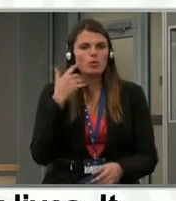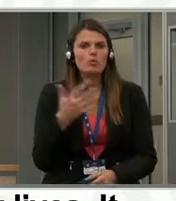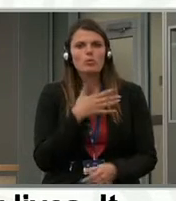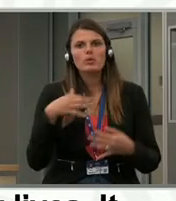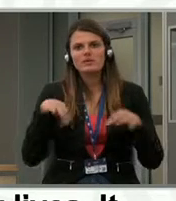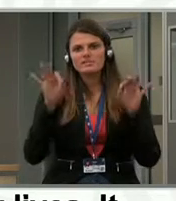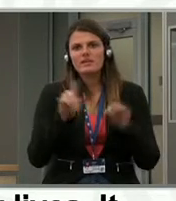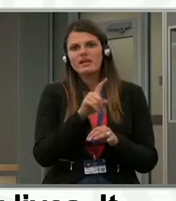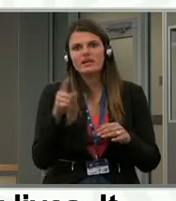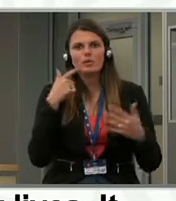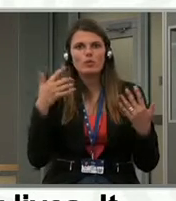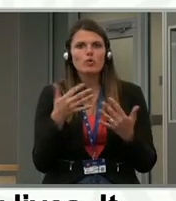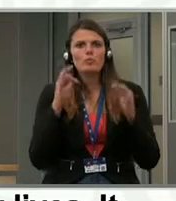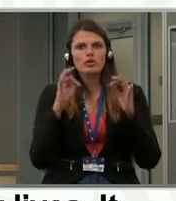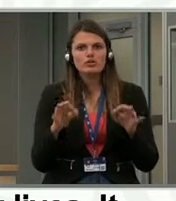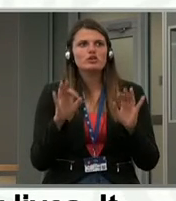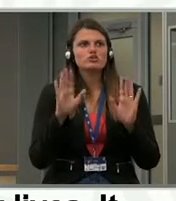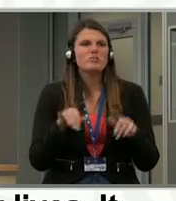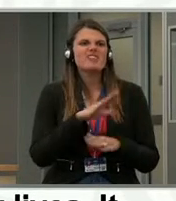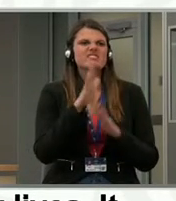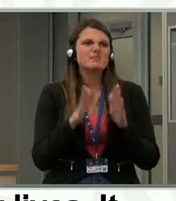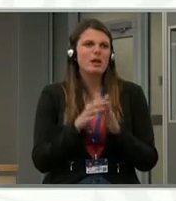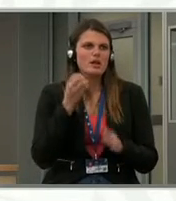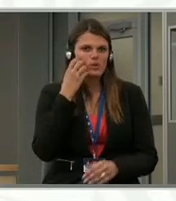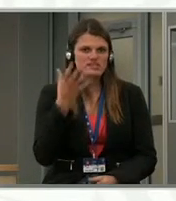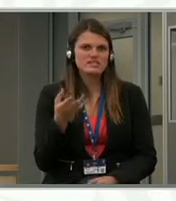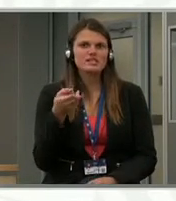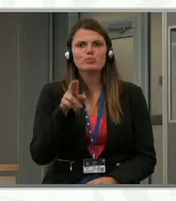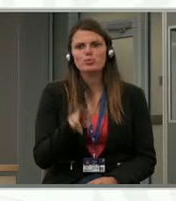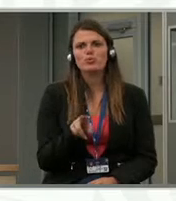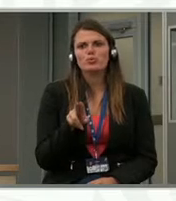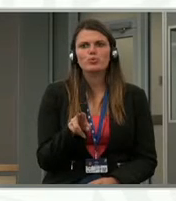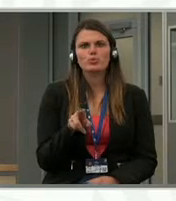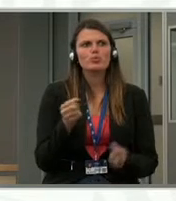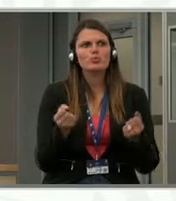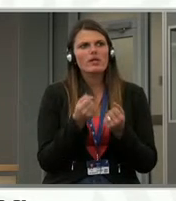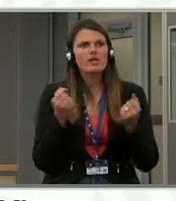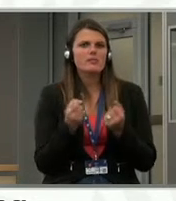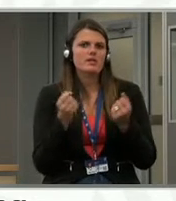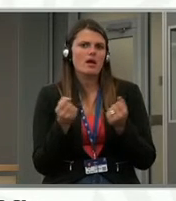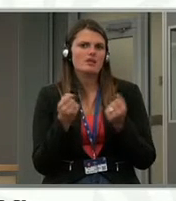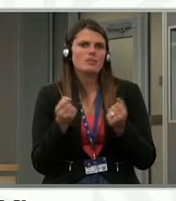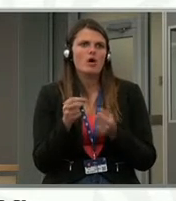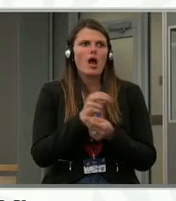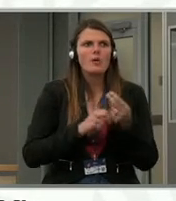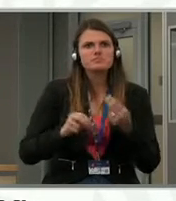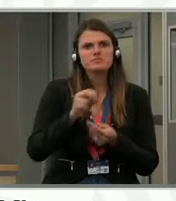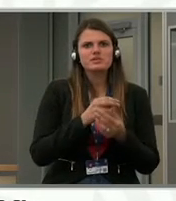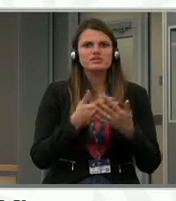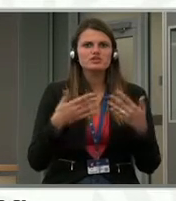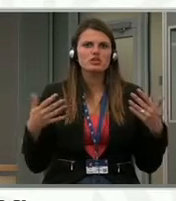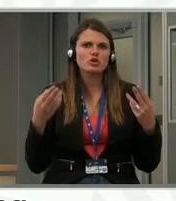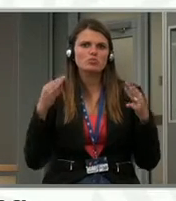particularly on mainstream education and employment, discussing human rights model-based solutions targeted at